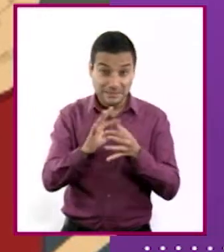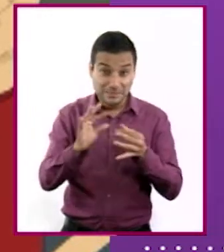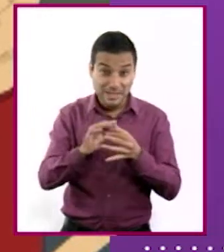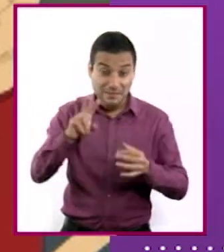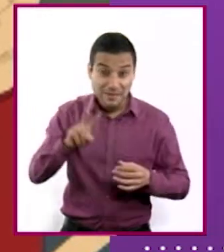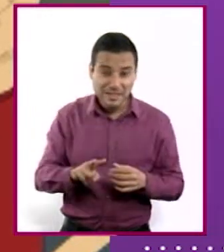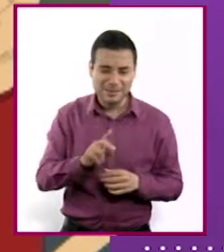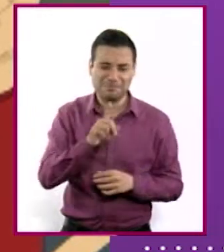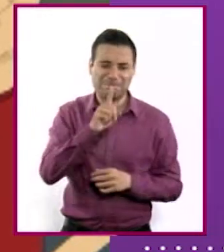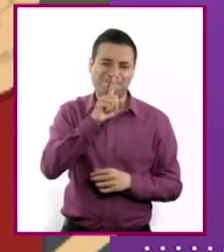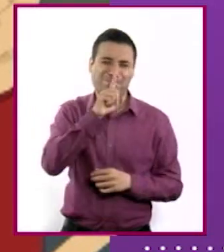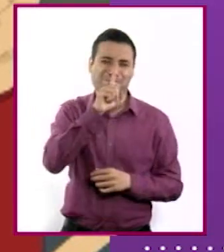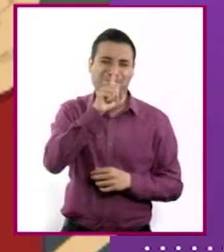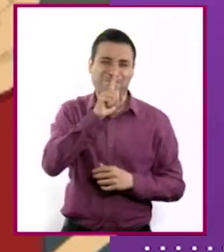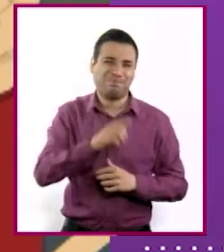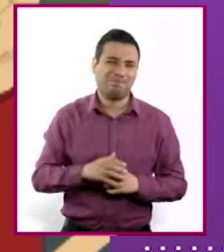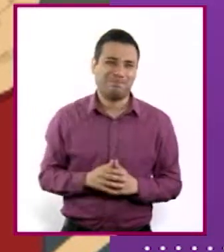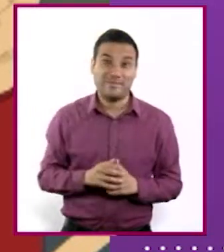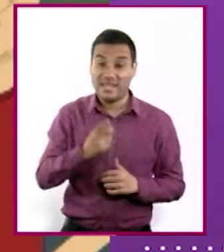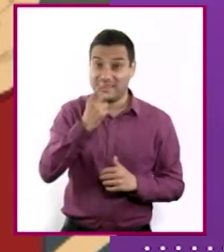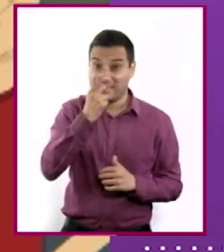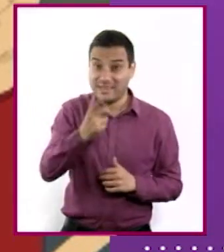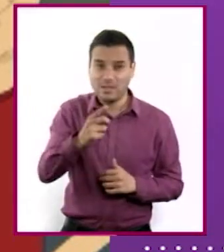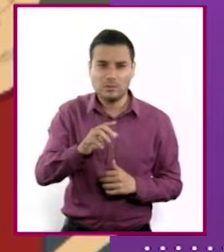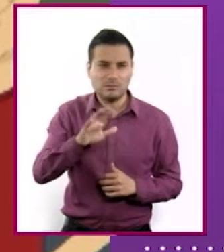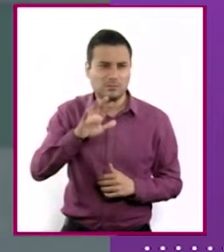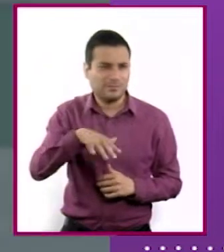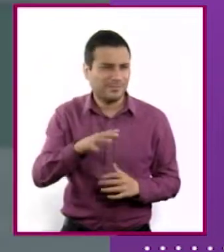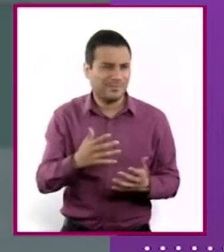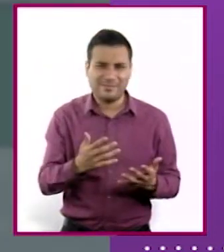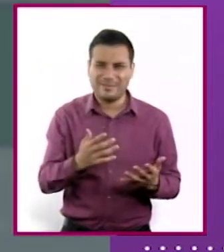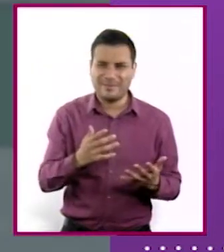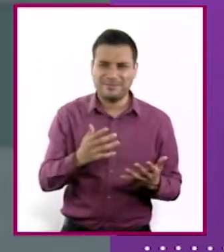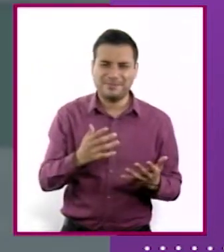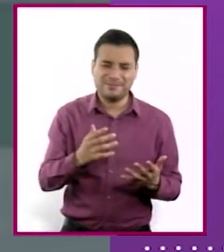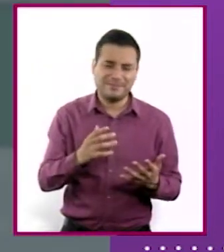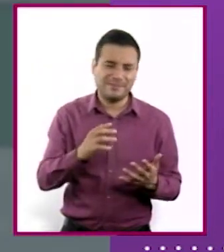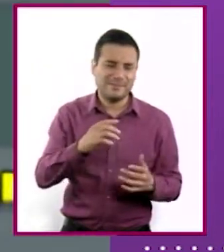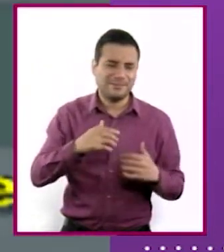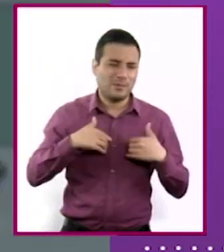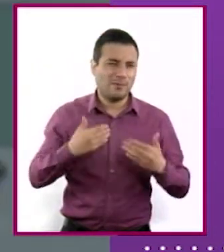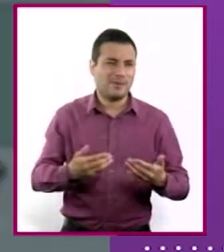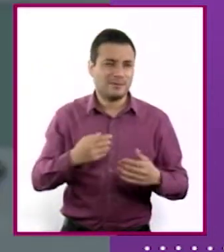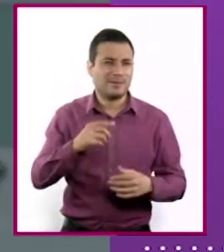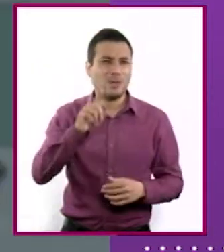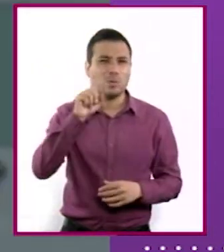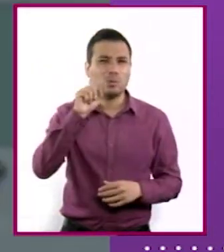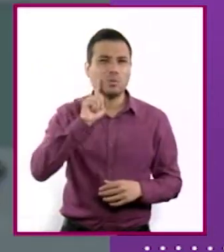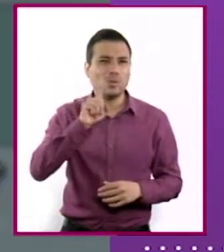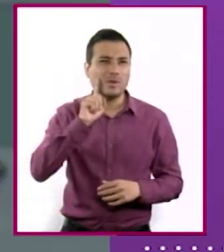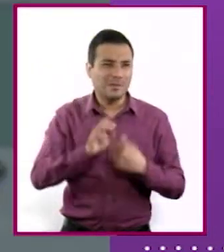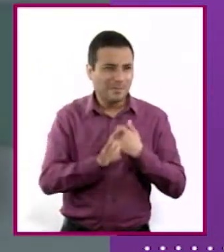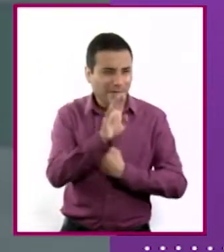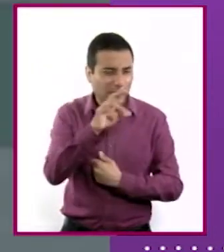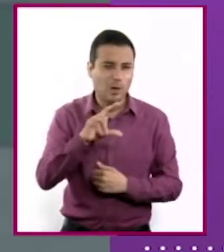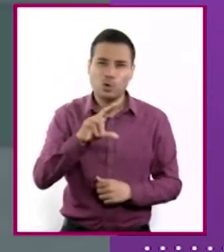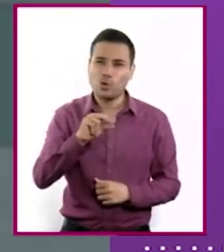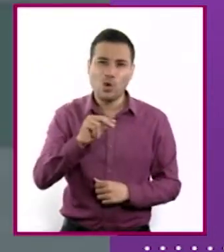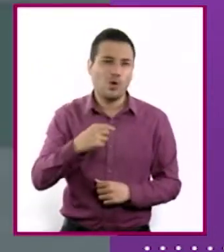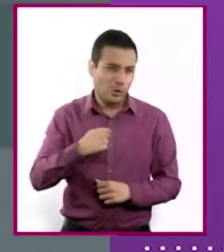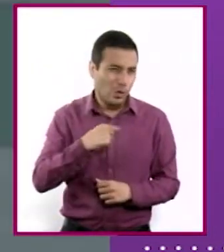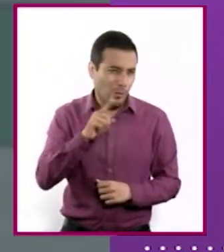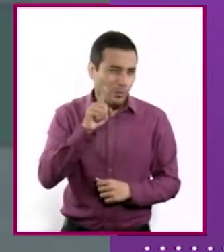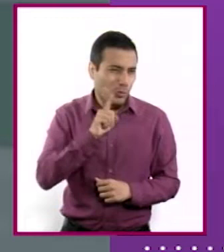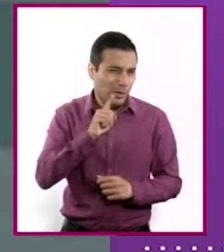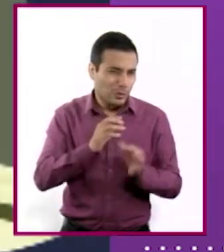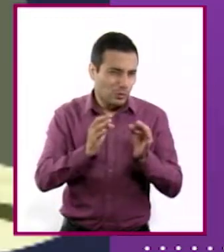She told everyone that the Lady in White was not a ghost. It was her. But no one believed her.